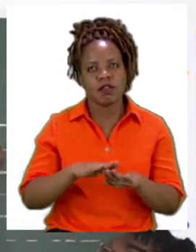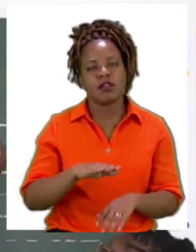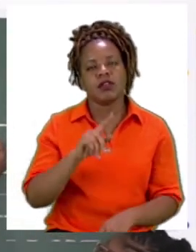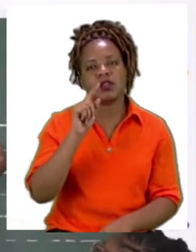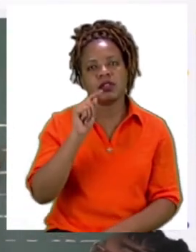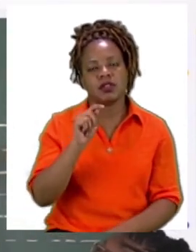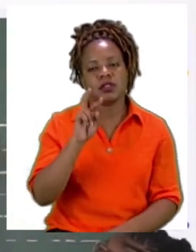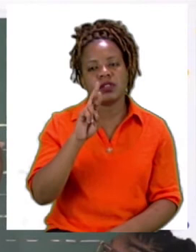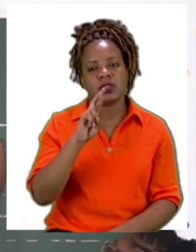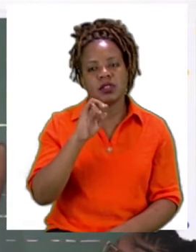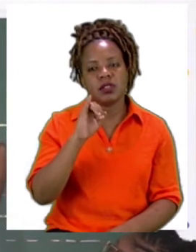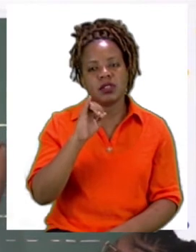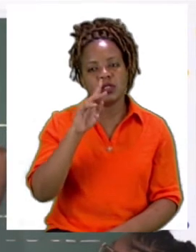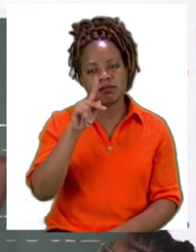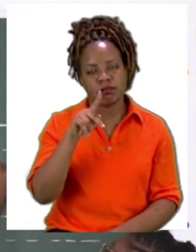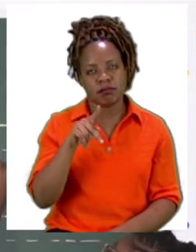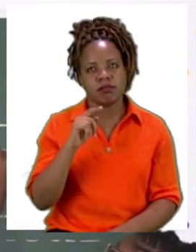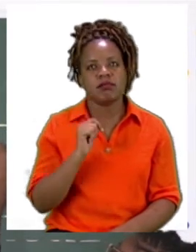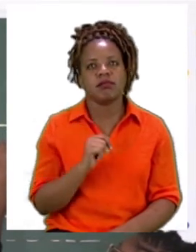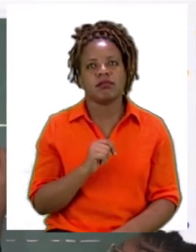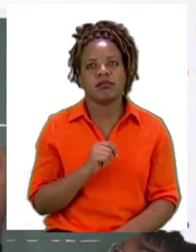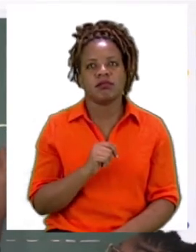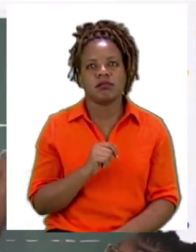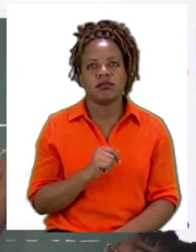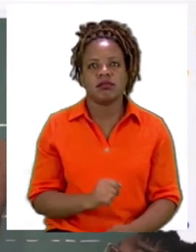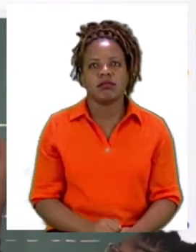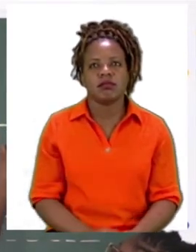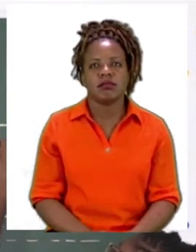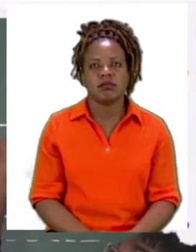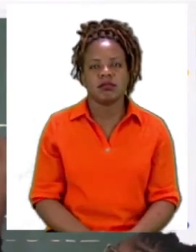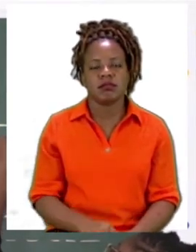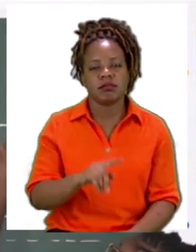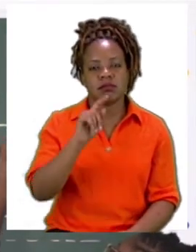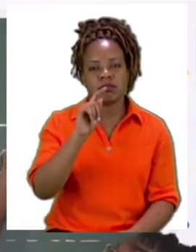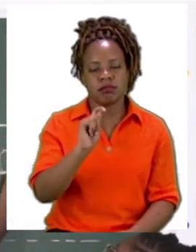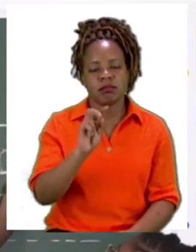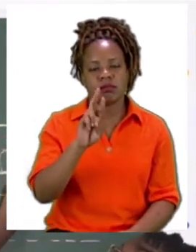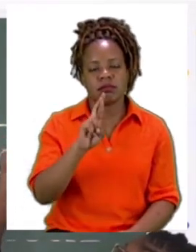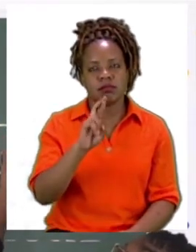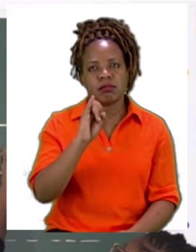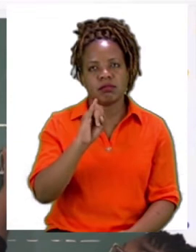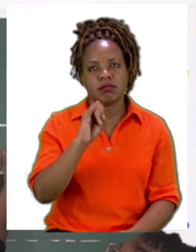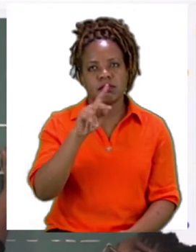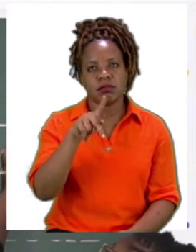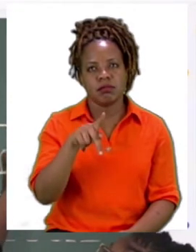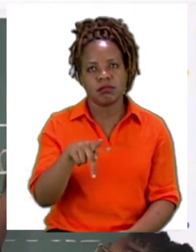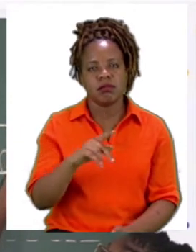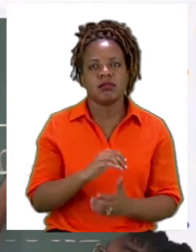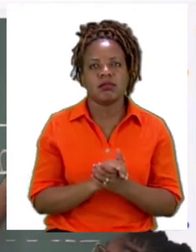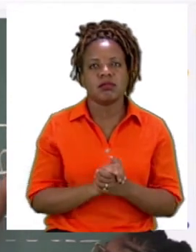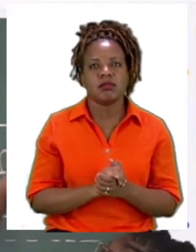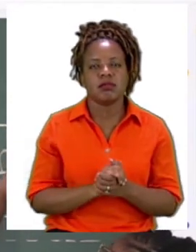last word in our sentence is the word trip. Now remember, we